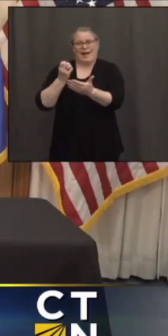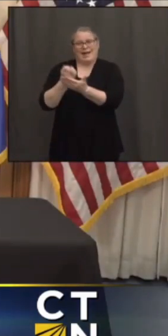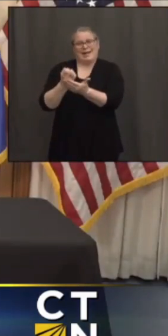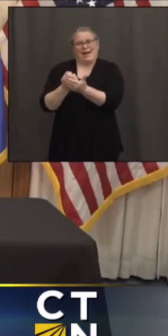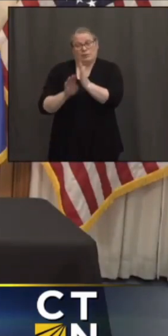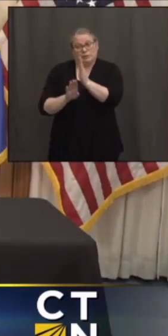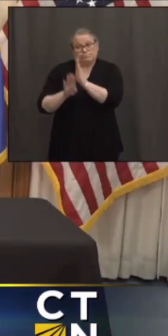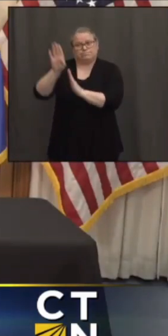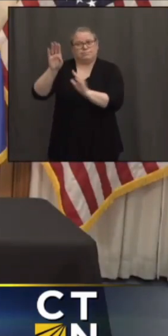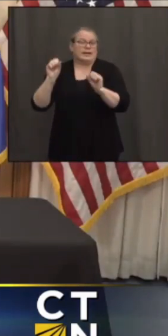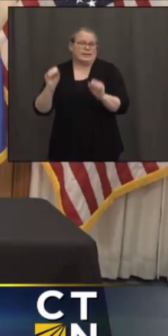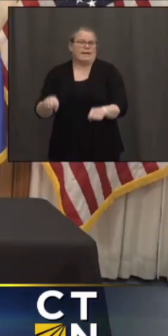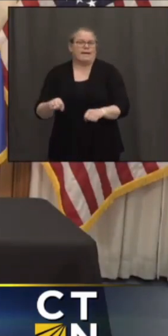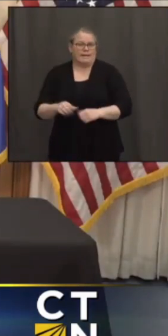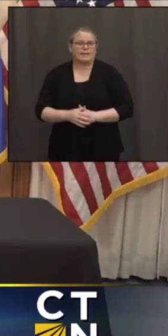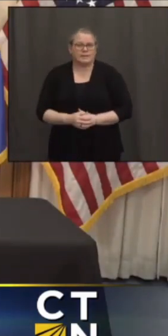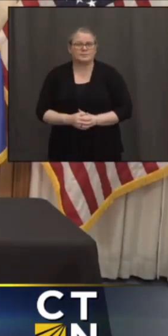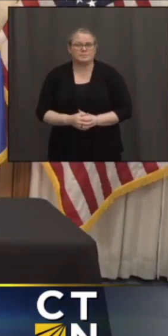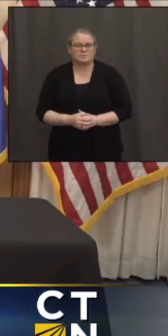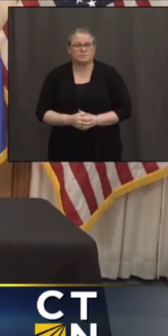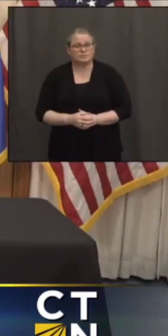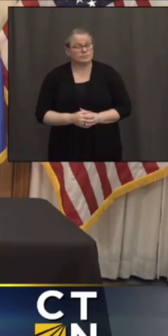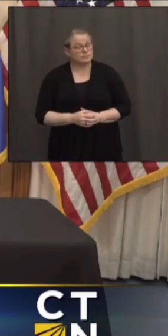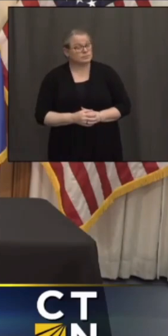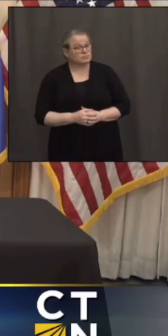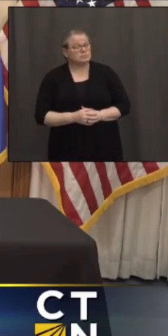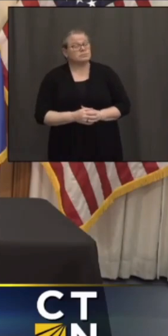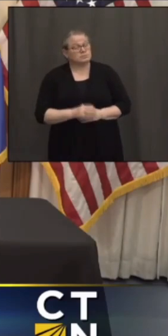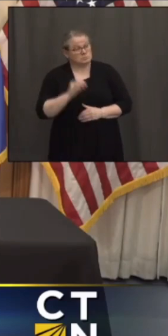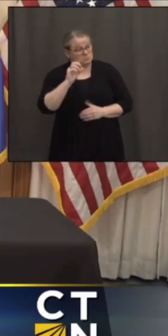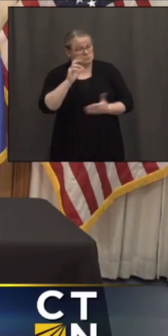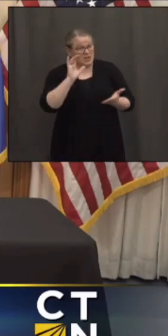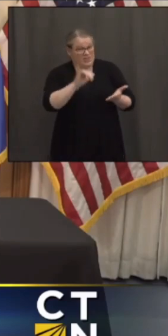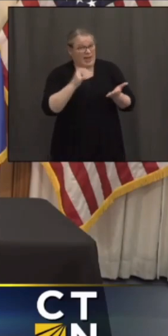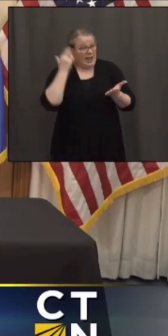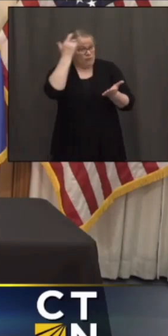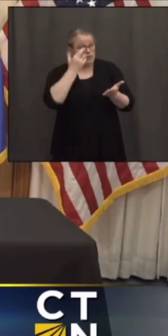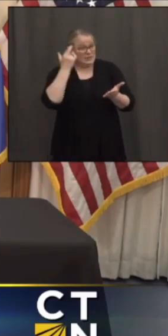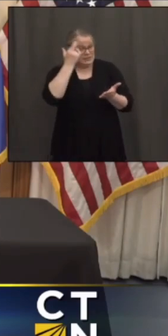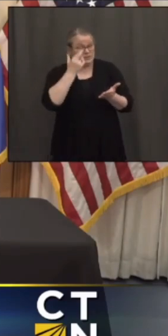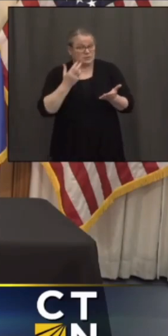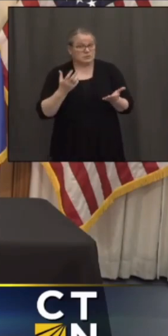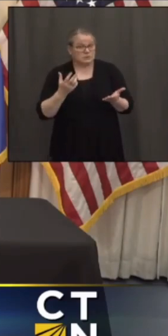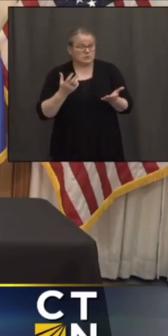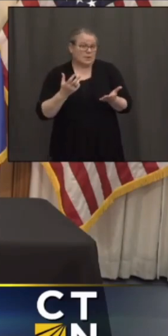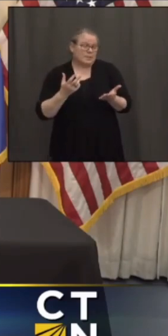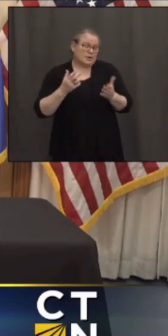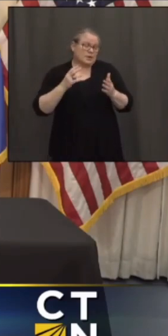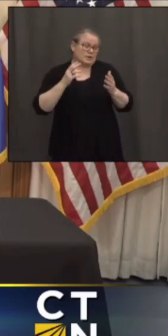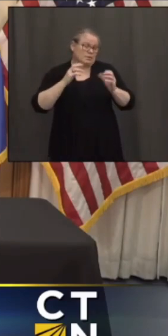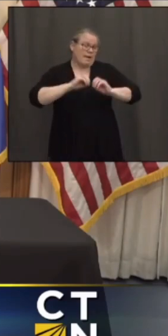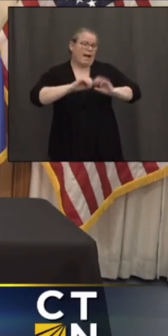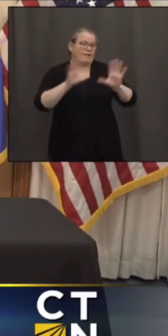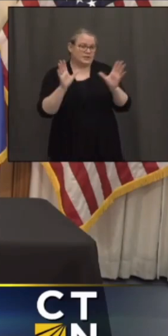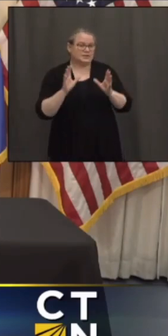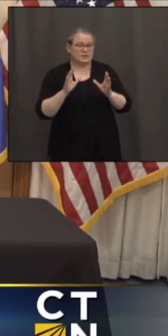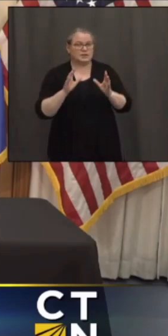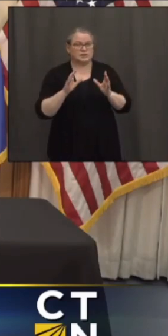Okay, great. So are you thinking about anything else other than obviously what will be a boon in opening up